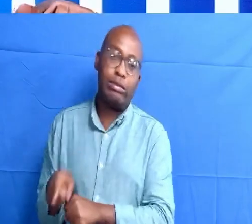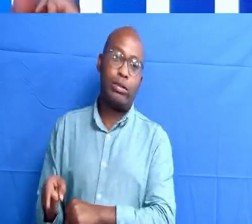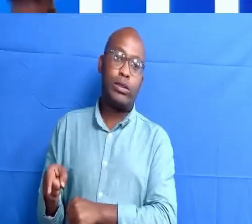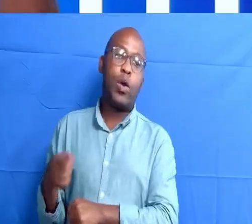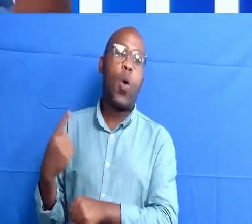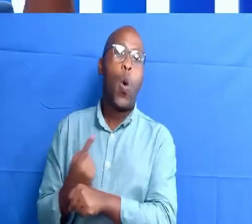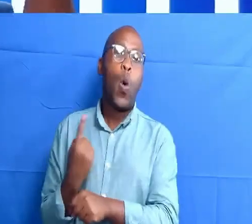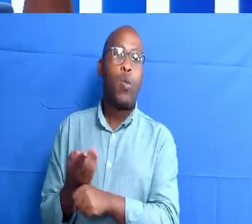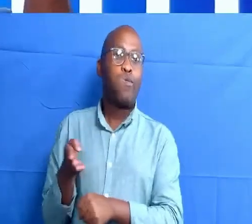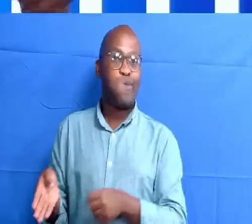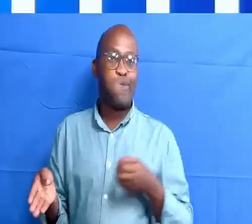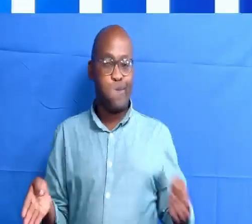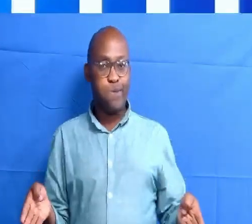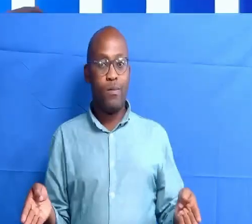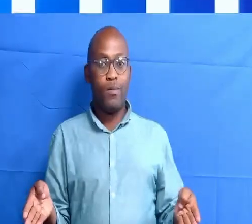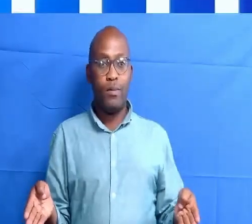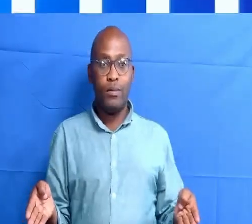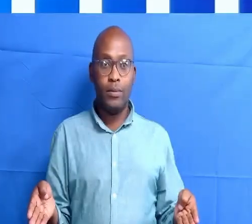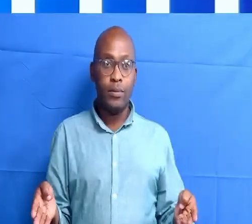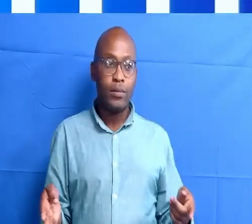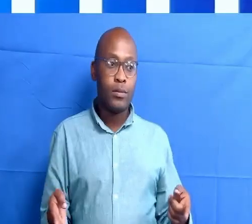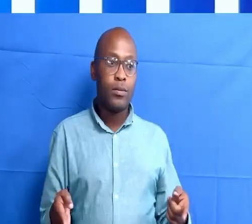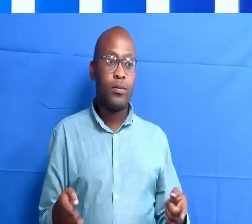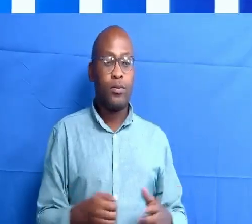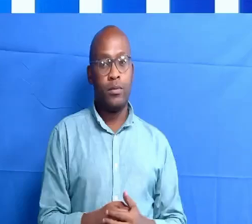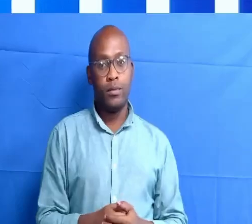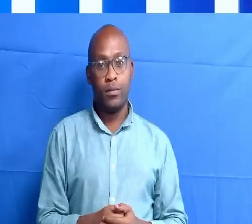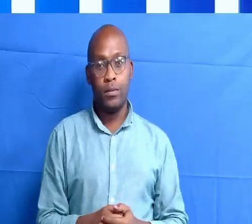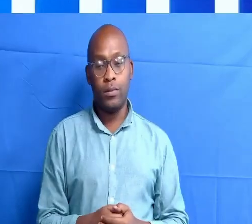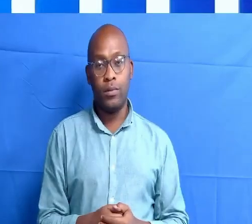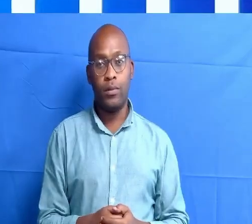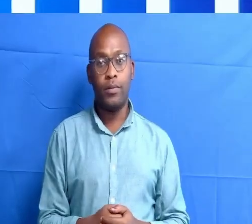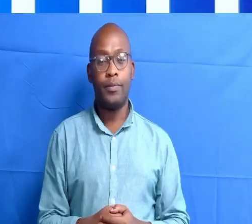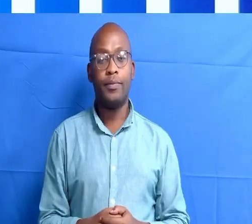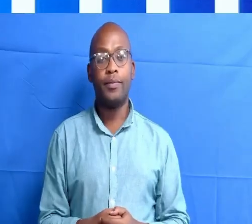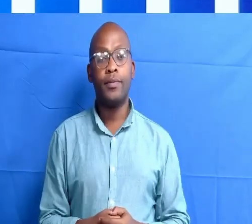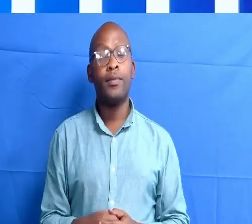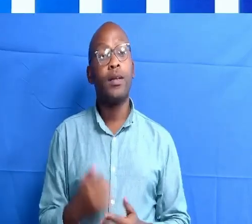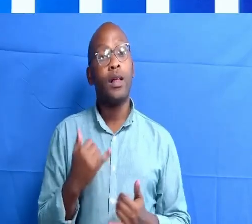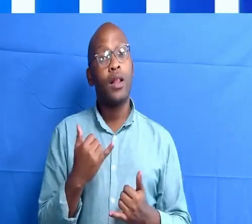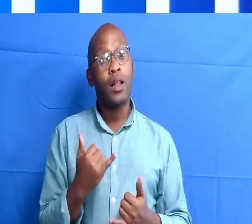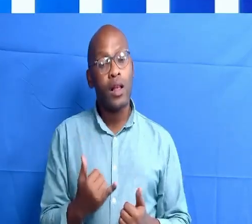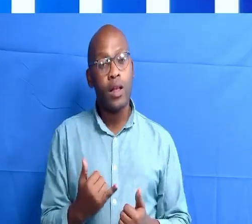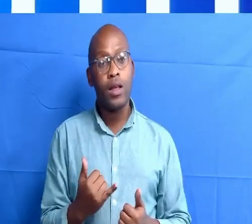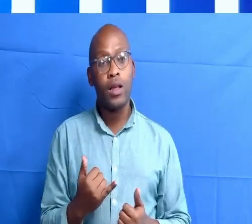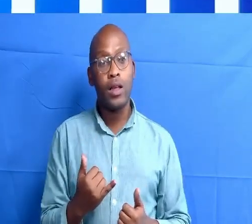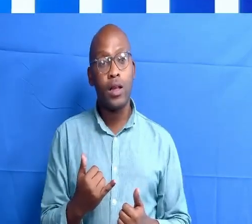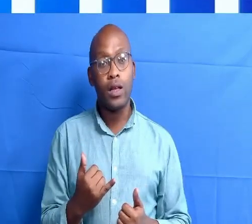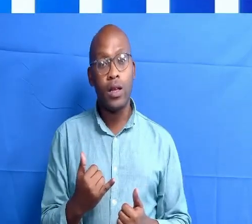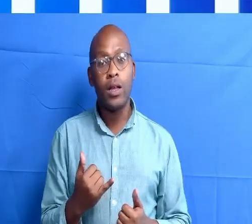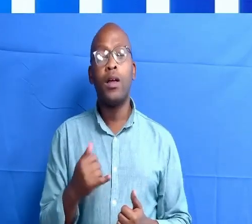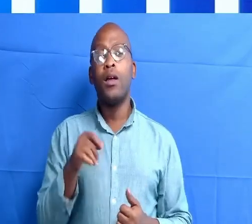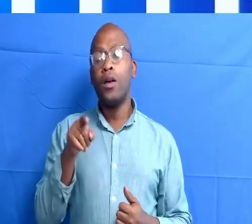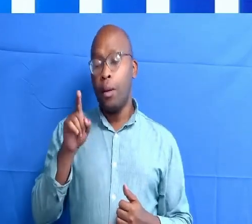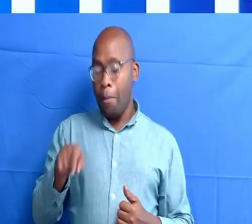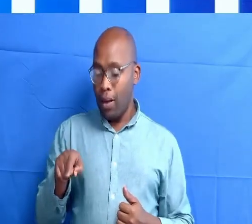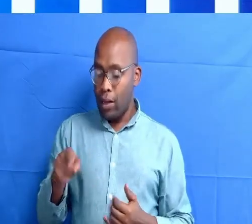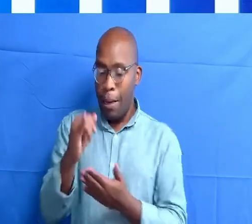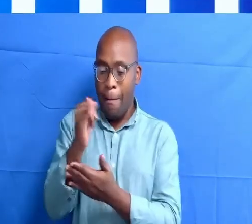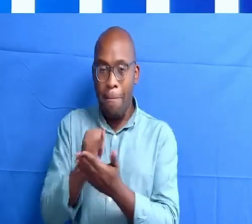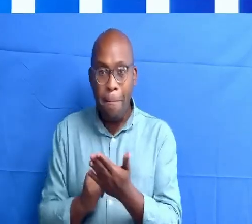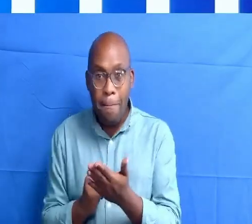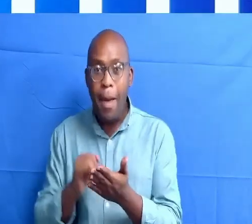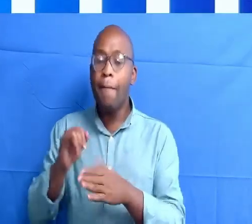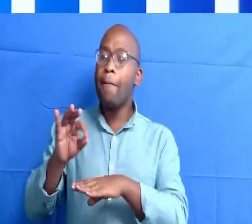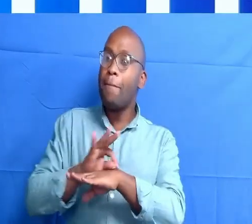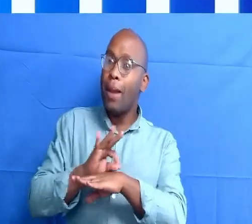that a bar scale is accurate and the number scale is inaccurate. It means there is a resizing of a map